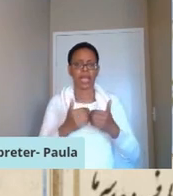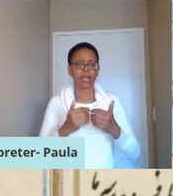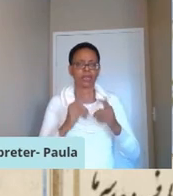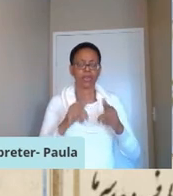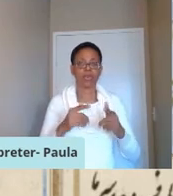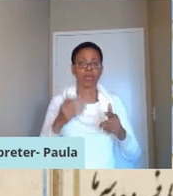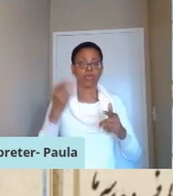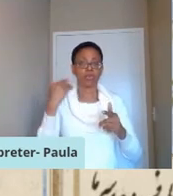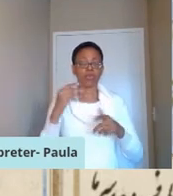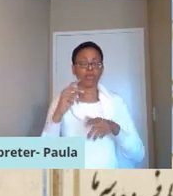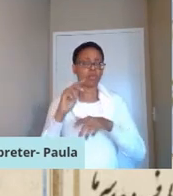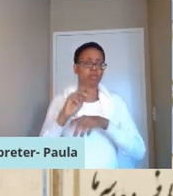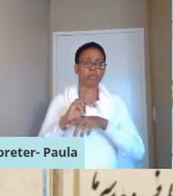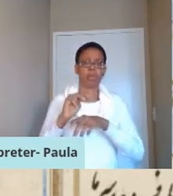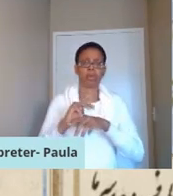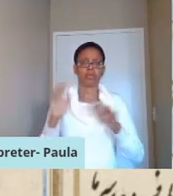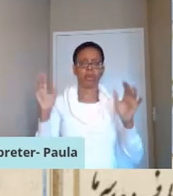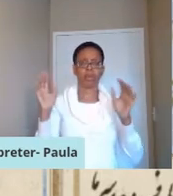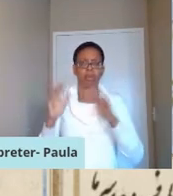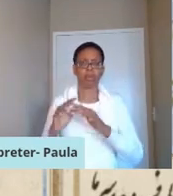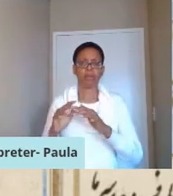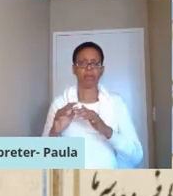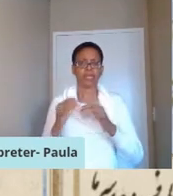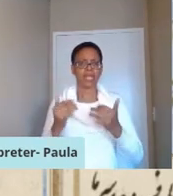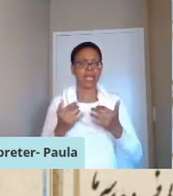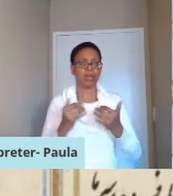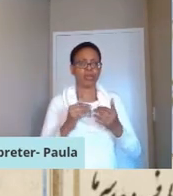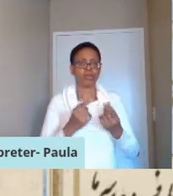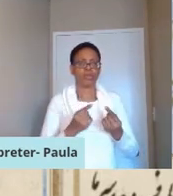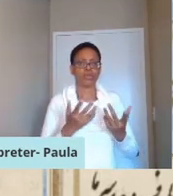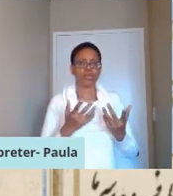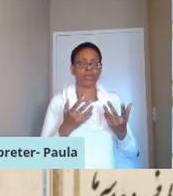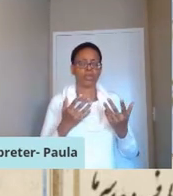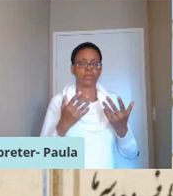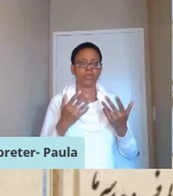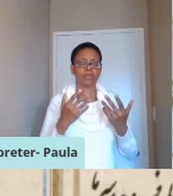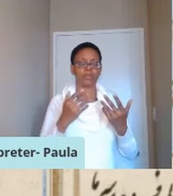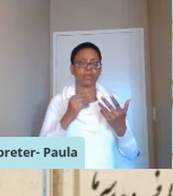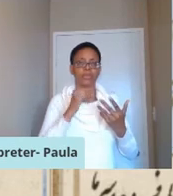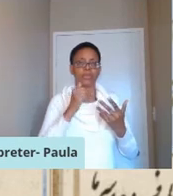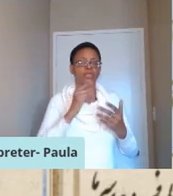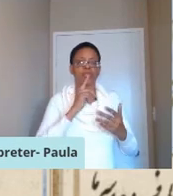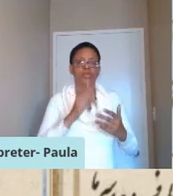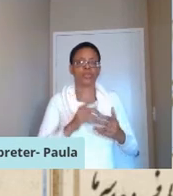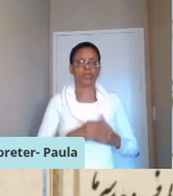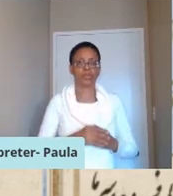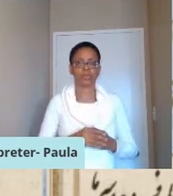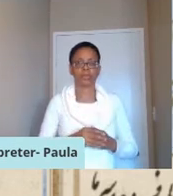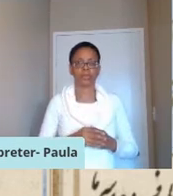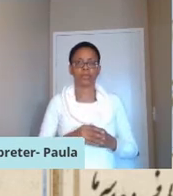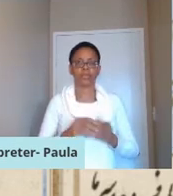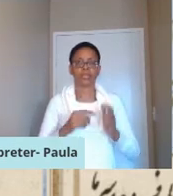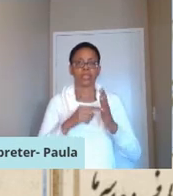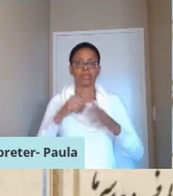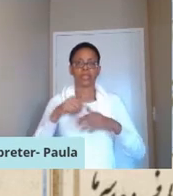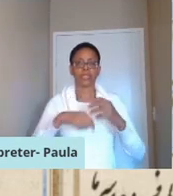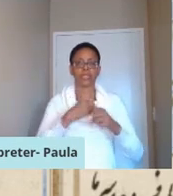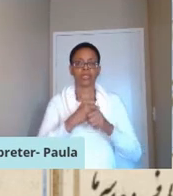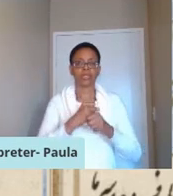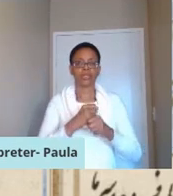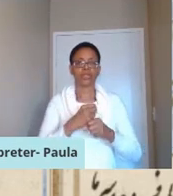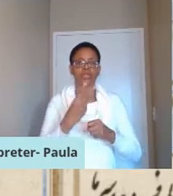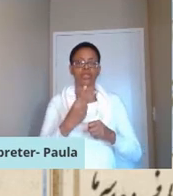to publicly celebrate them before COVID-19. For example, this year we had two major